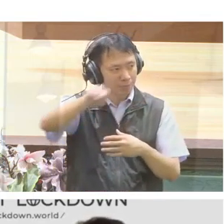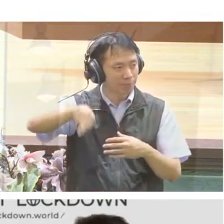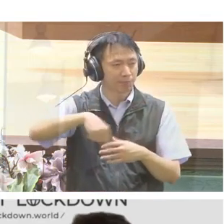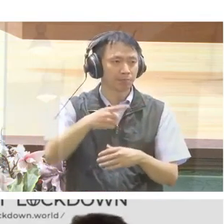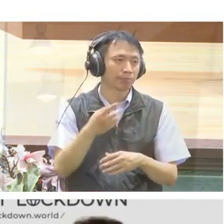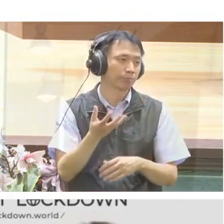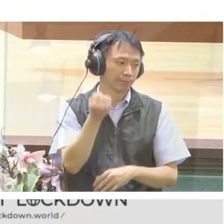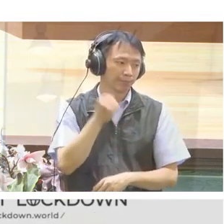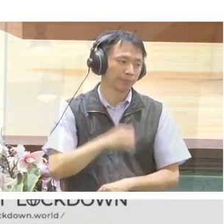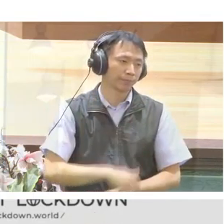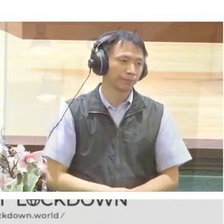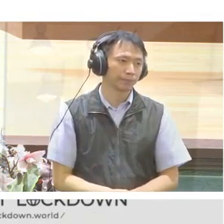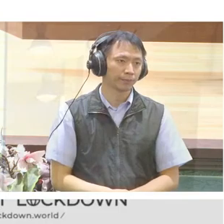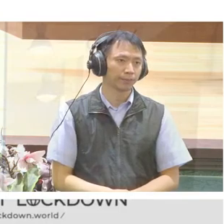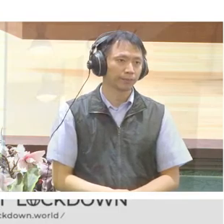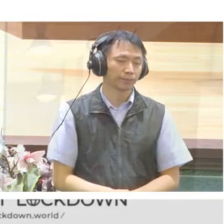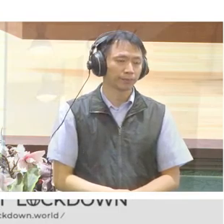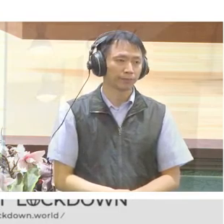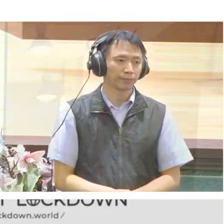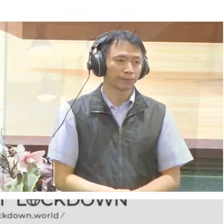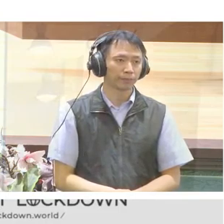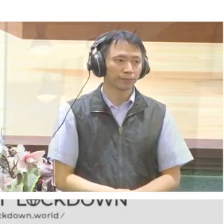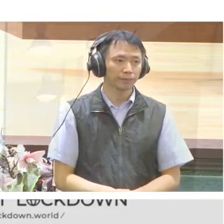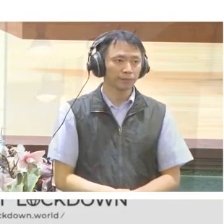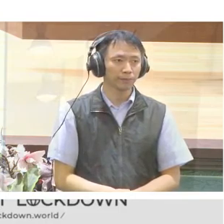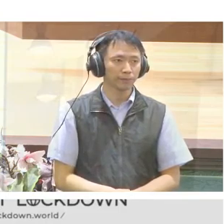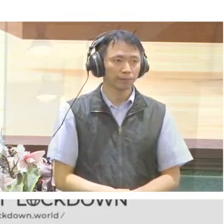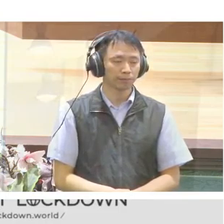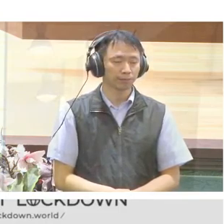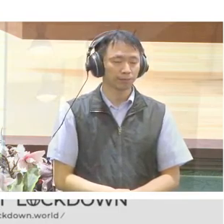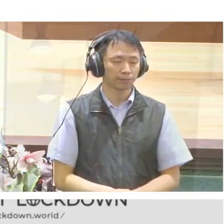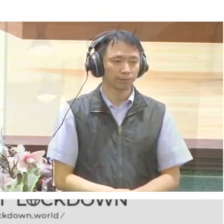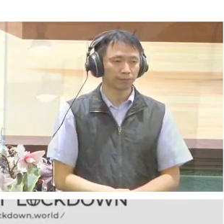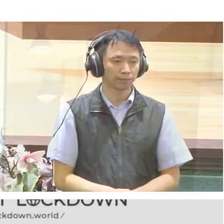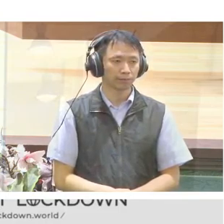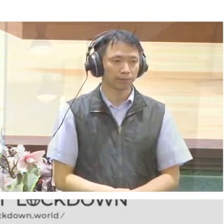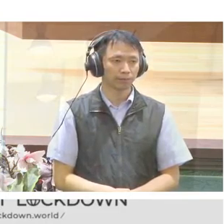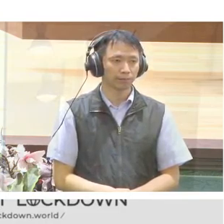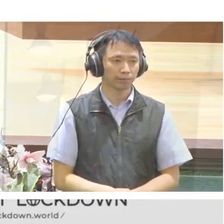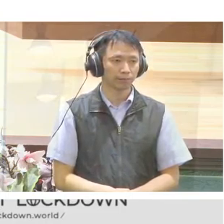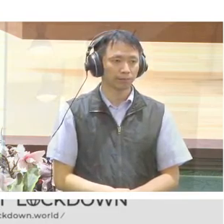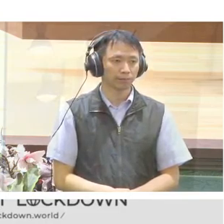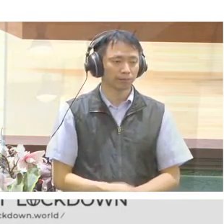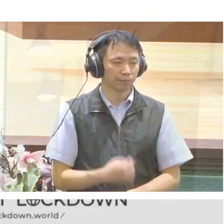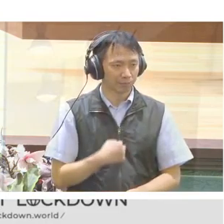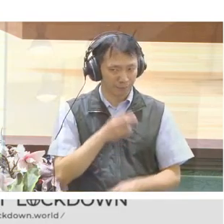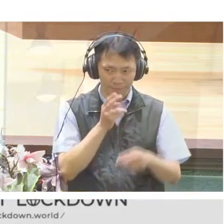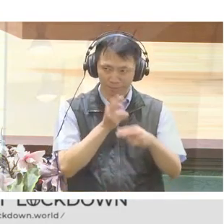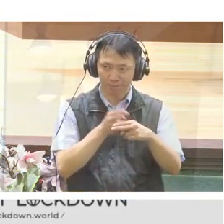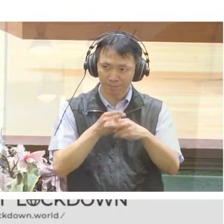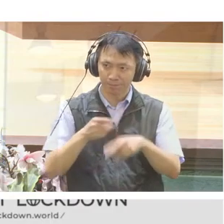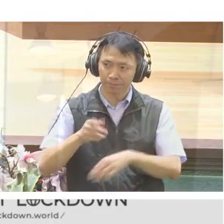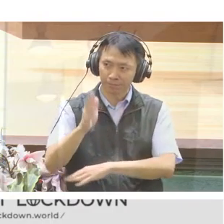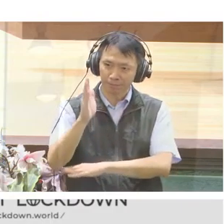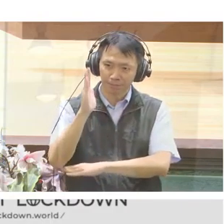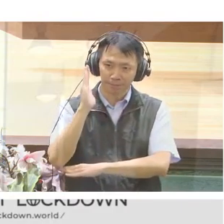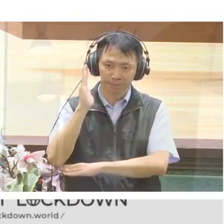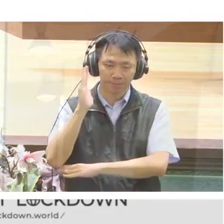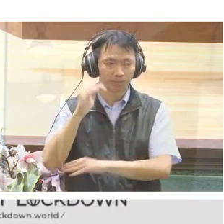of harms to rights, and I think governments generally haven't really taken rights into account. It's been a public health